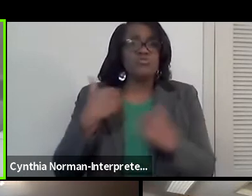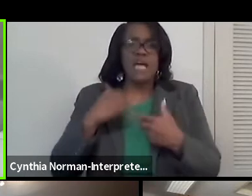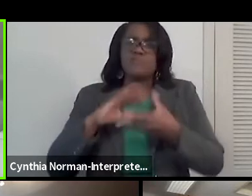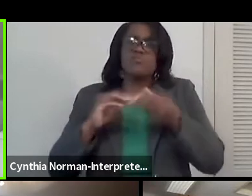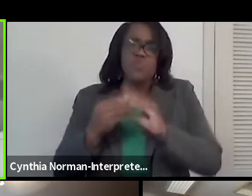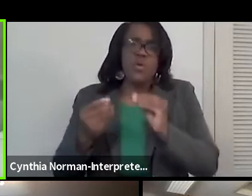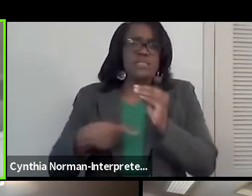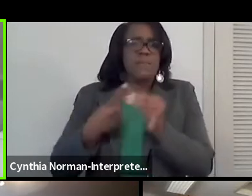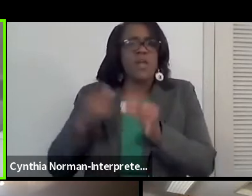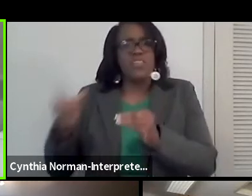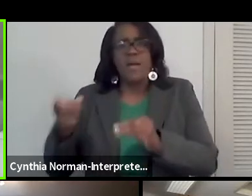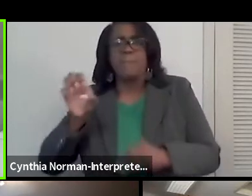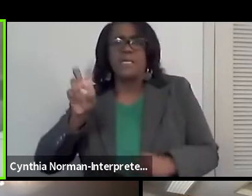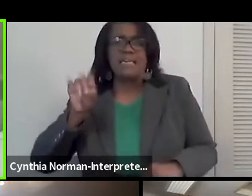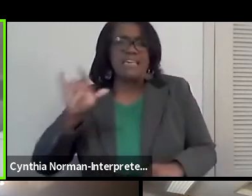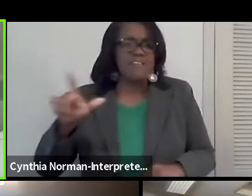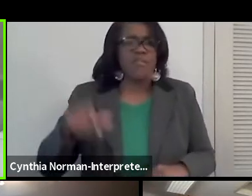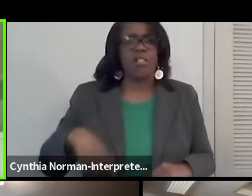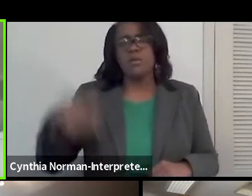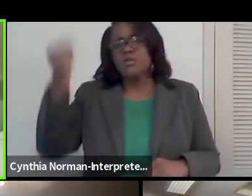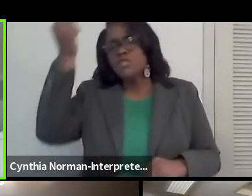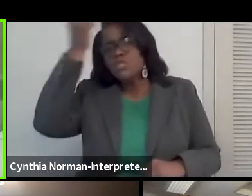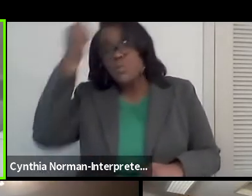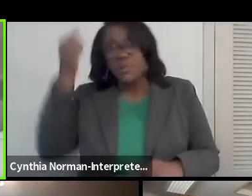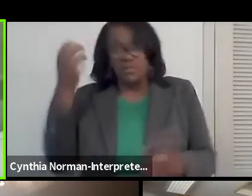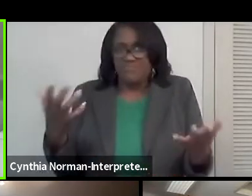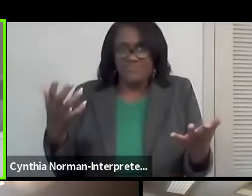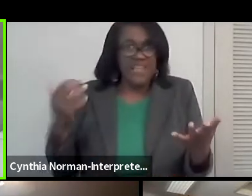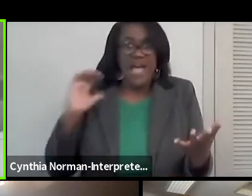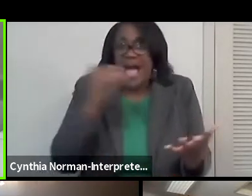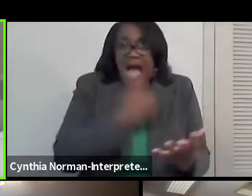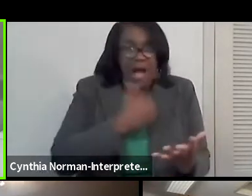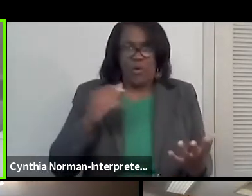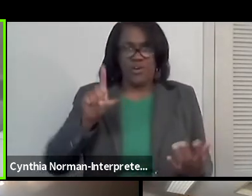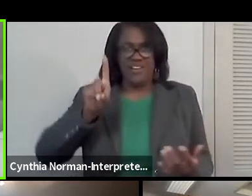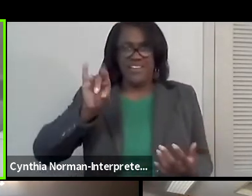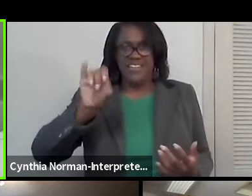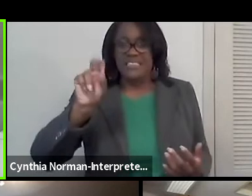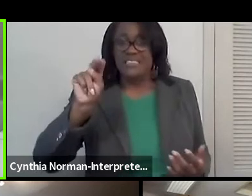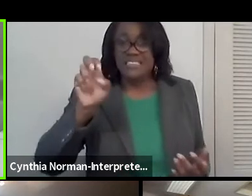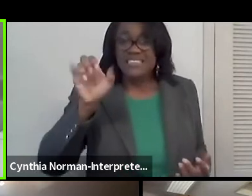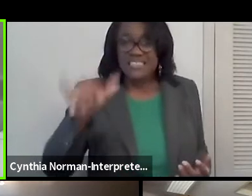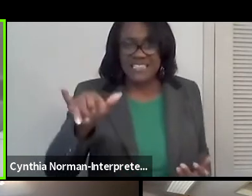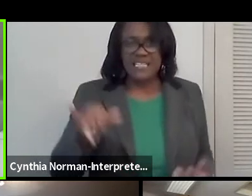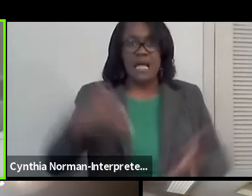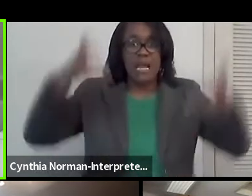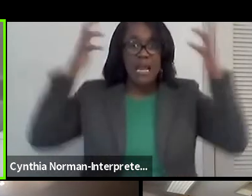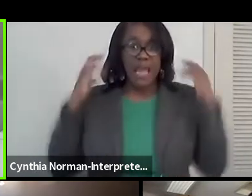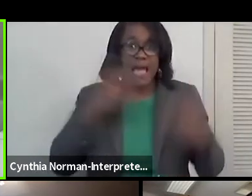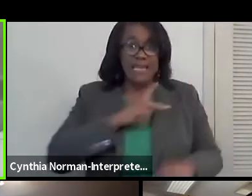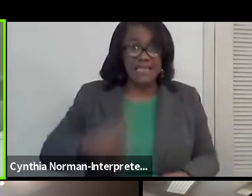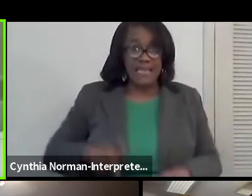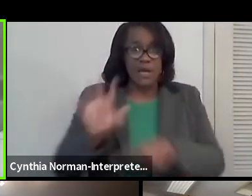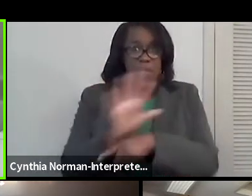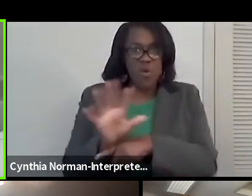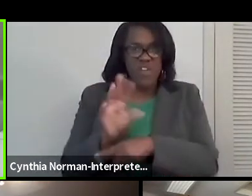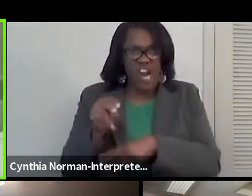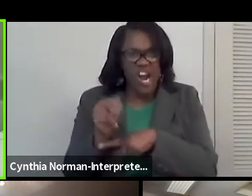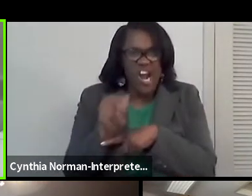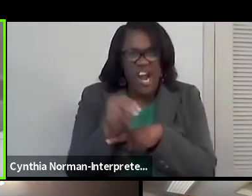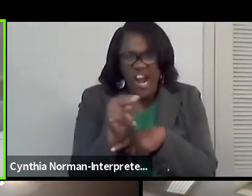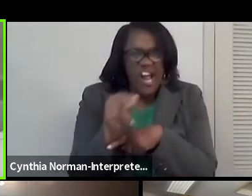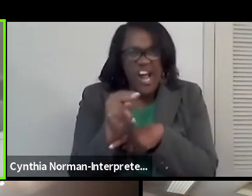being evil or being stupid. I mean, even in our own, look at what, you know, Disney did, look at the Lion King, right? That's how they're portrayed.